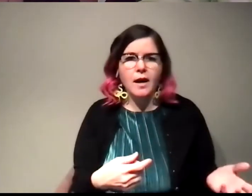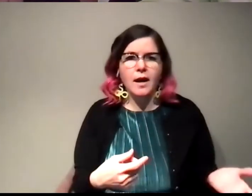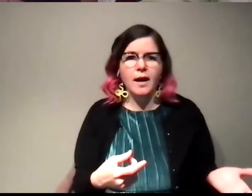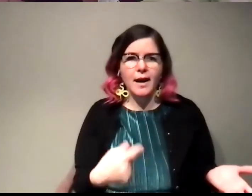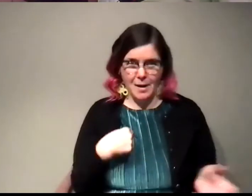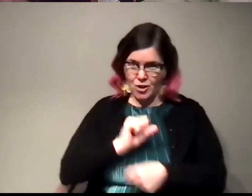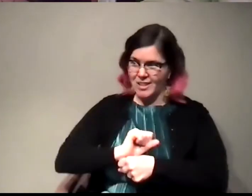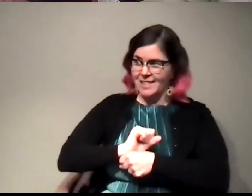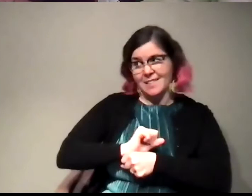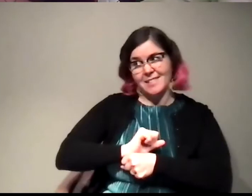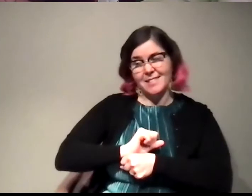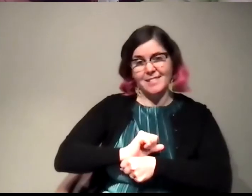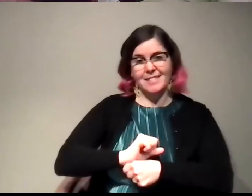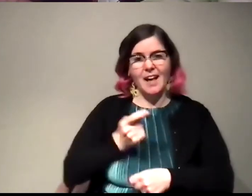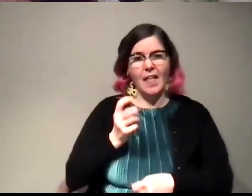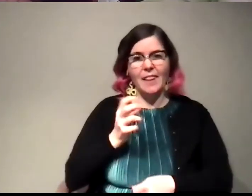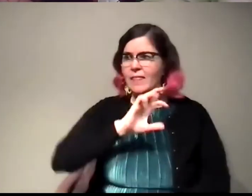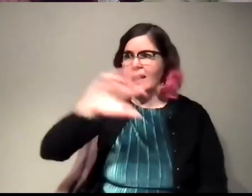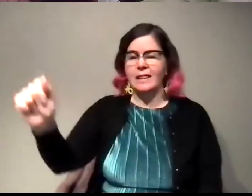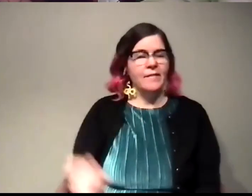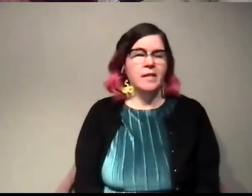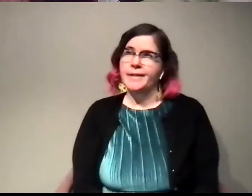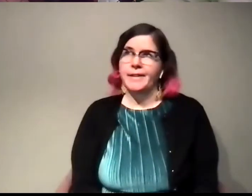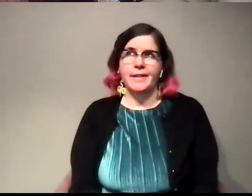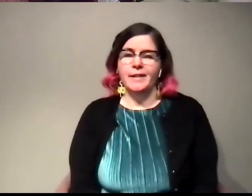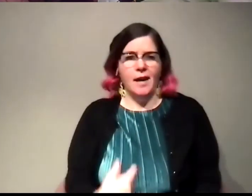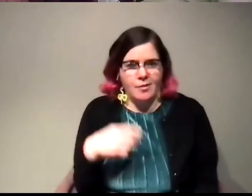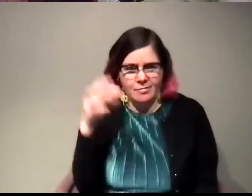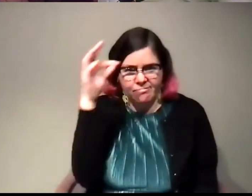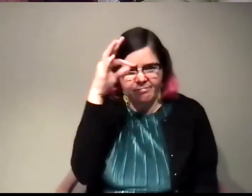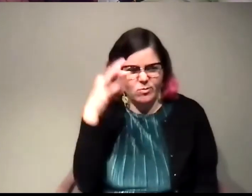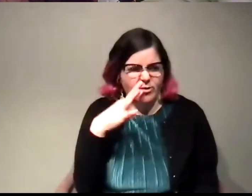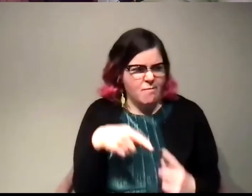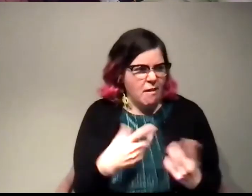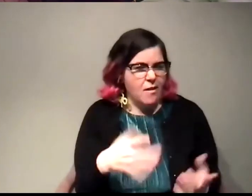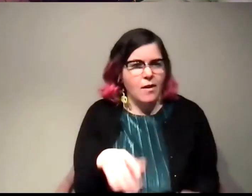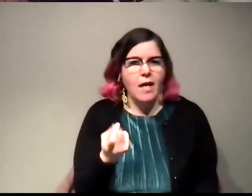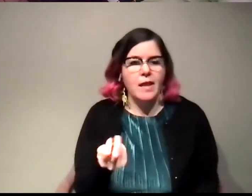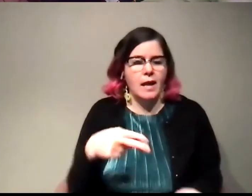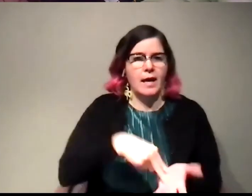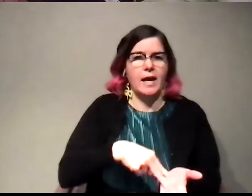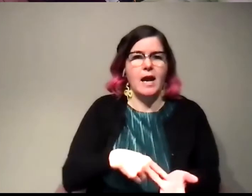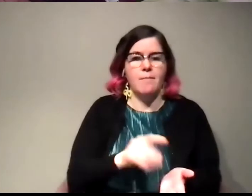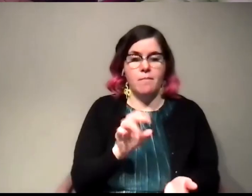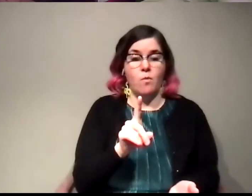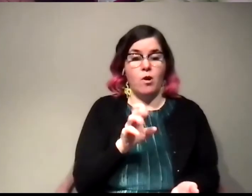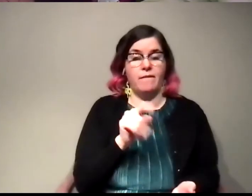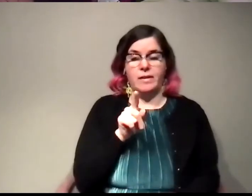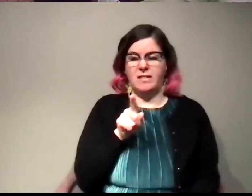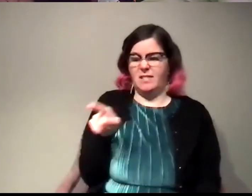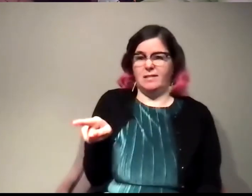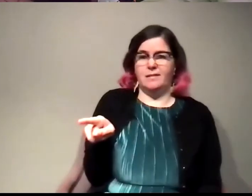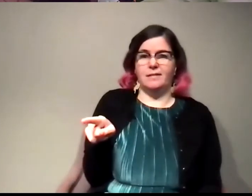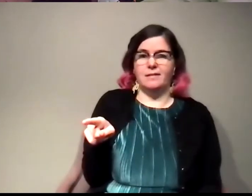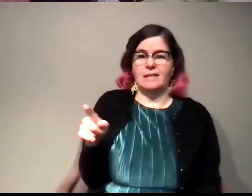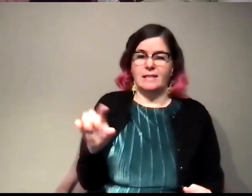working. And then just drive away, like shaking their heads at me. And I had no idea what they were talking about. And then I get up and I see like 100 feet to my right, there's just like a 7 foot